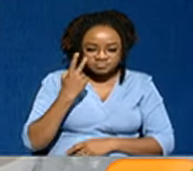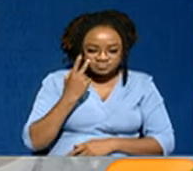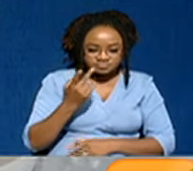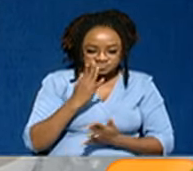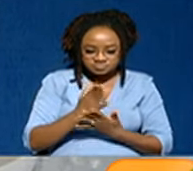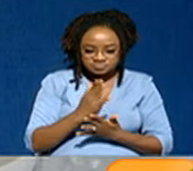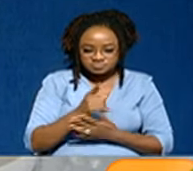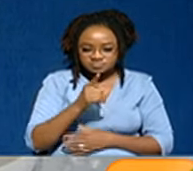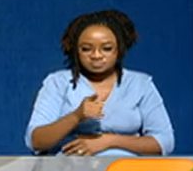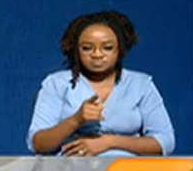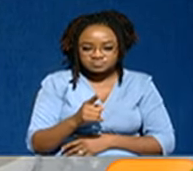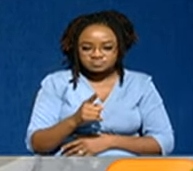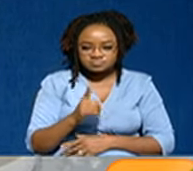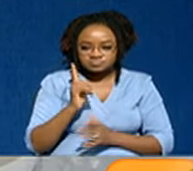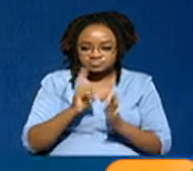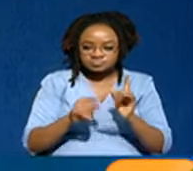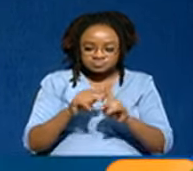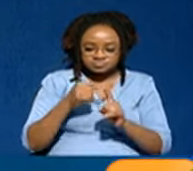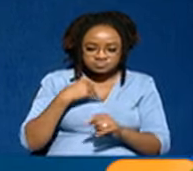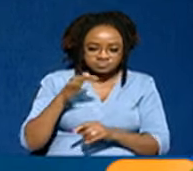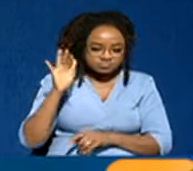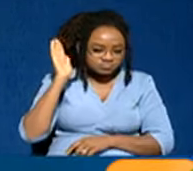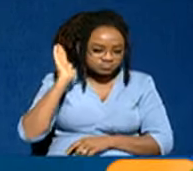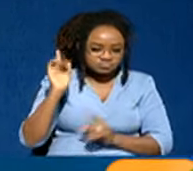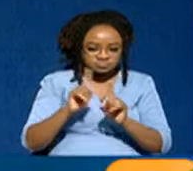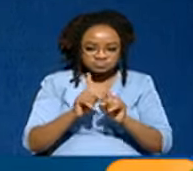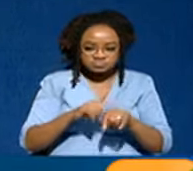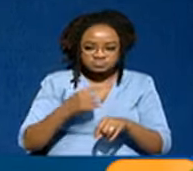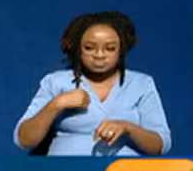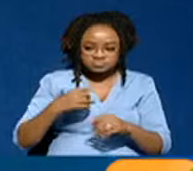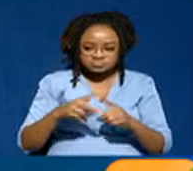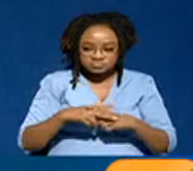that, and from what I've heard, actually when we came in, we